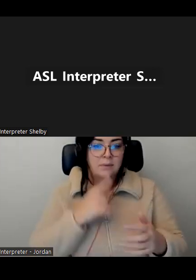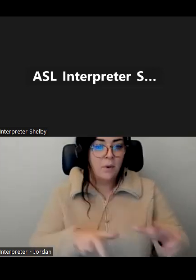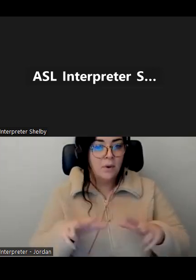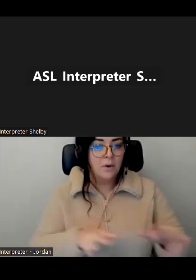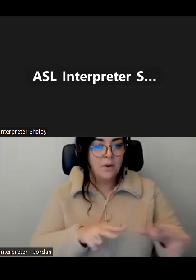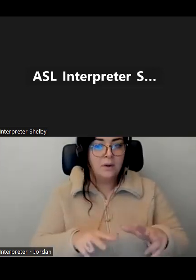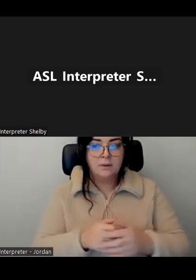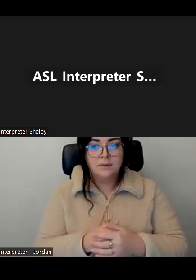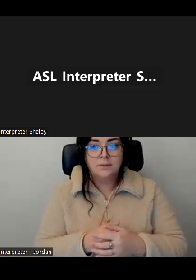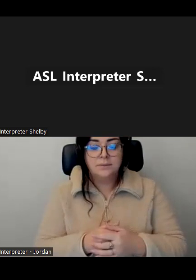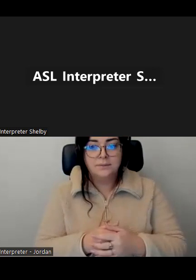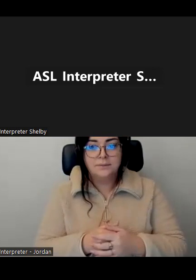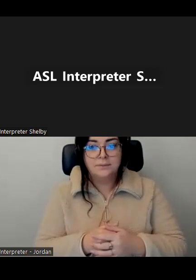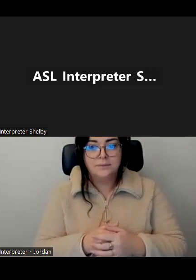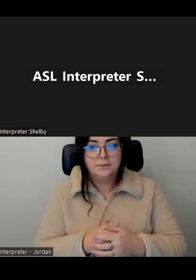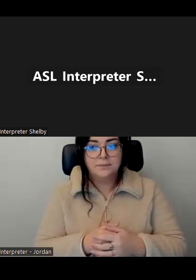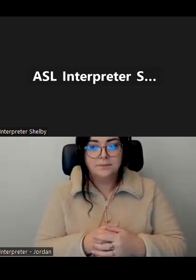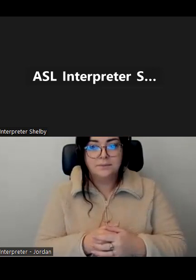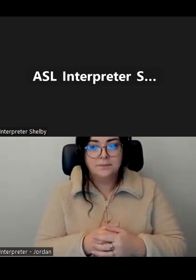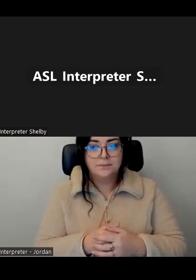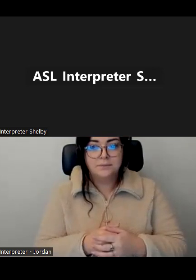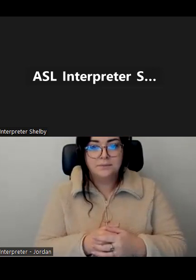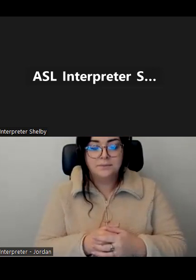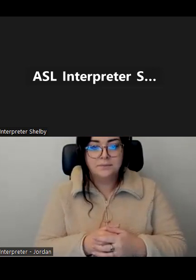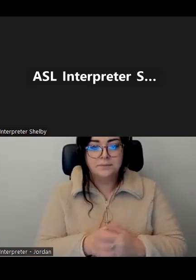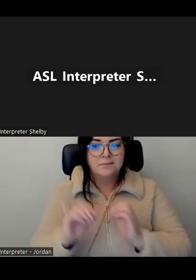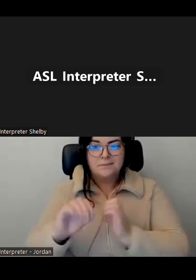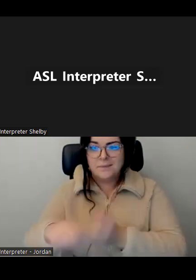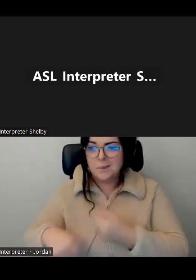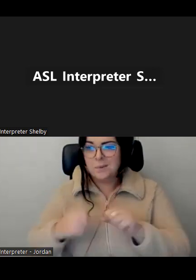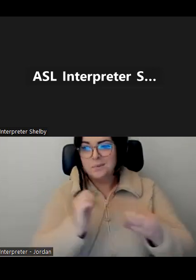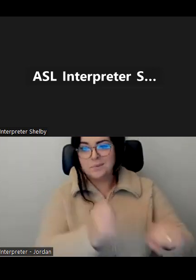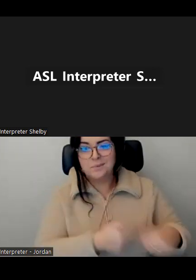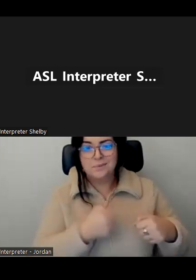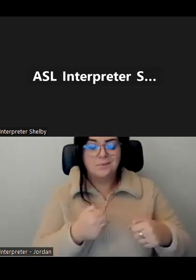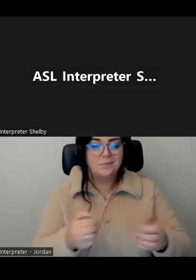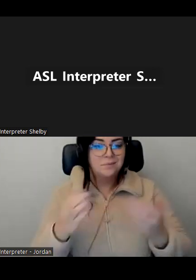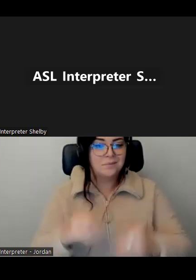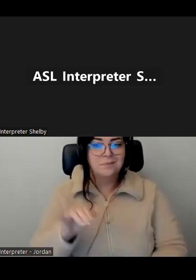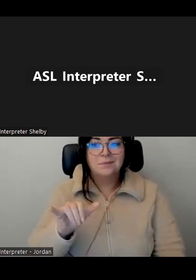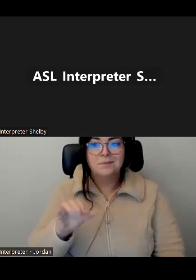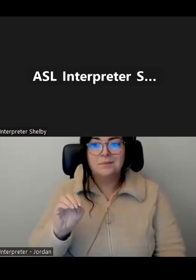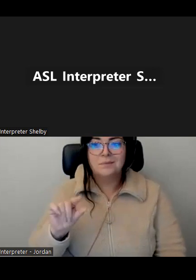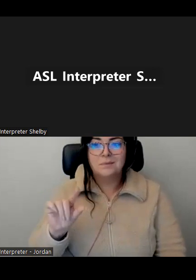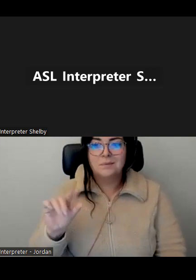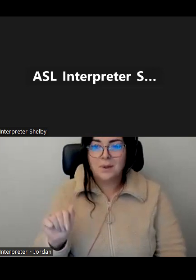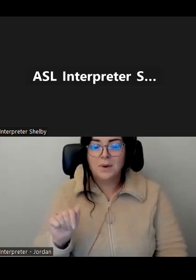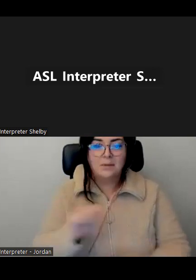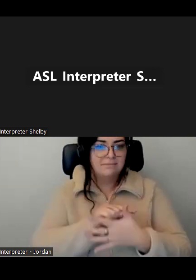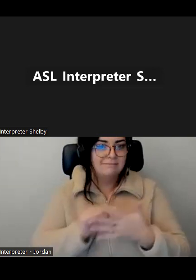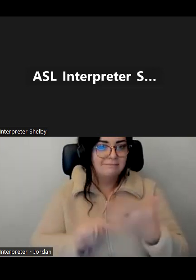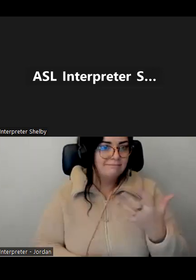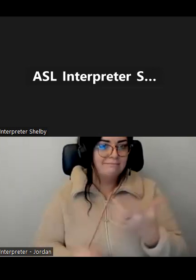walking, it could be paddling a kayak, it could be yoga. There's so many different ways